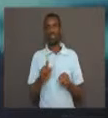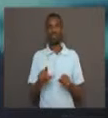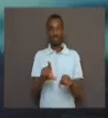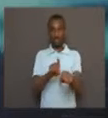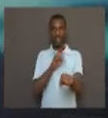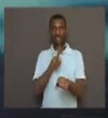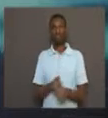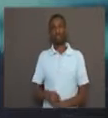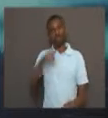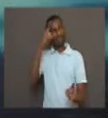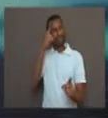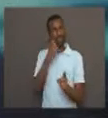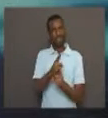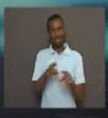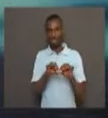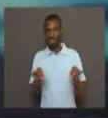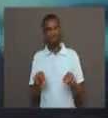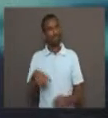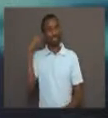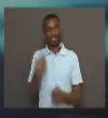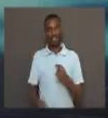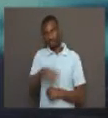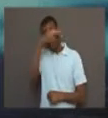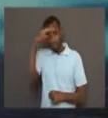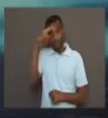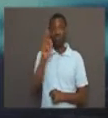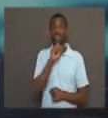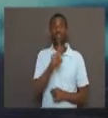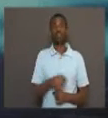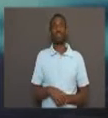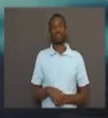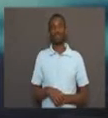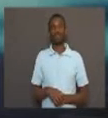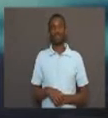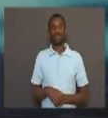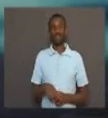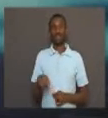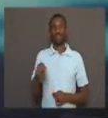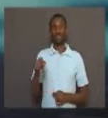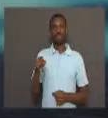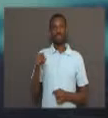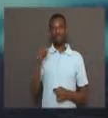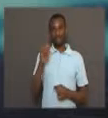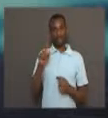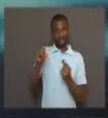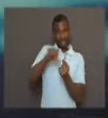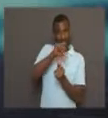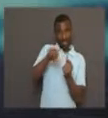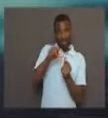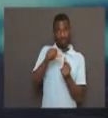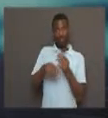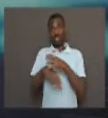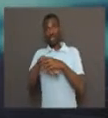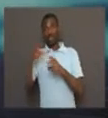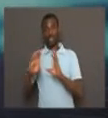Exact measurements are impossible because the outer edge of an atom has